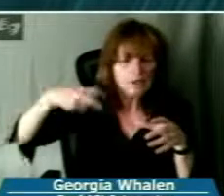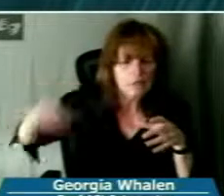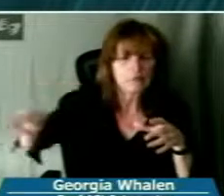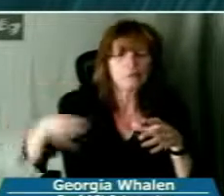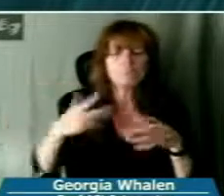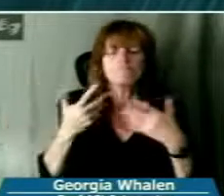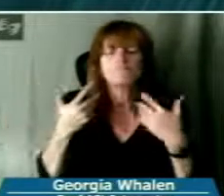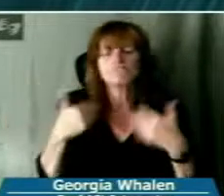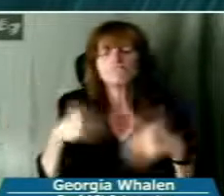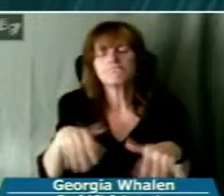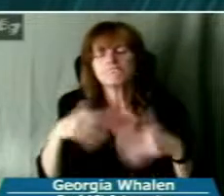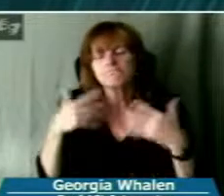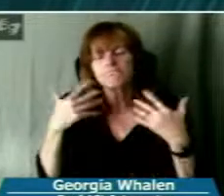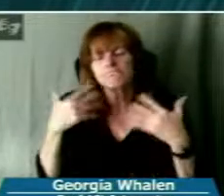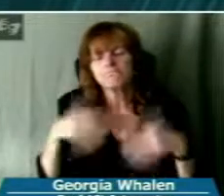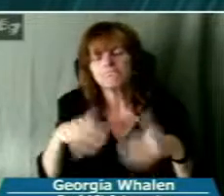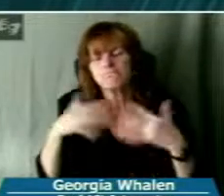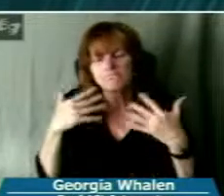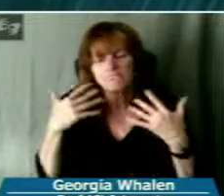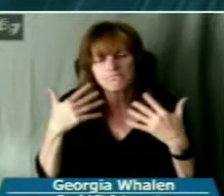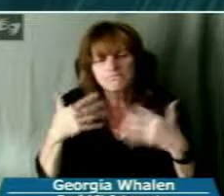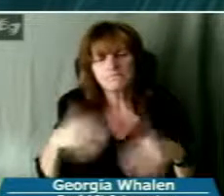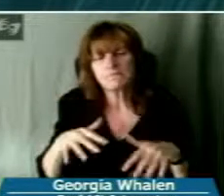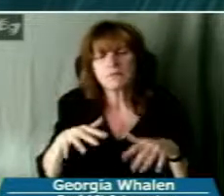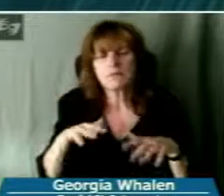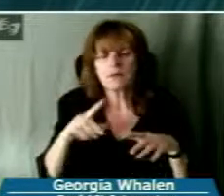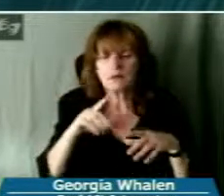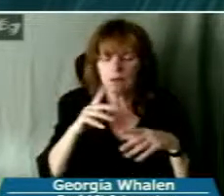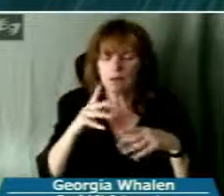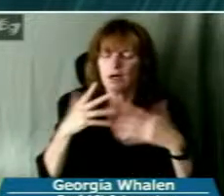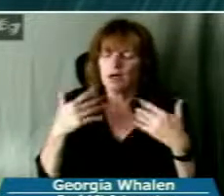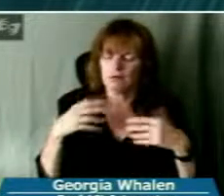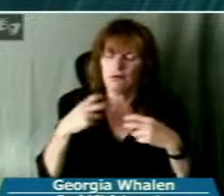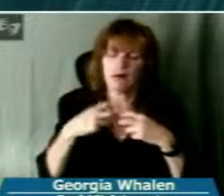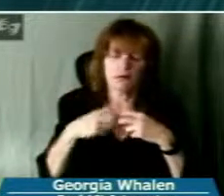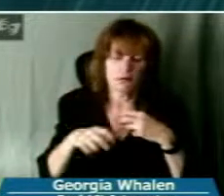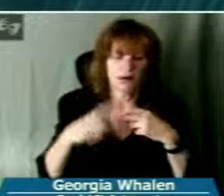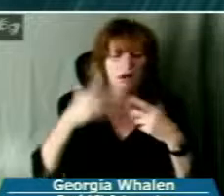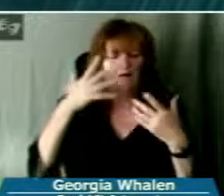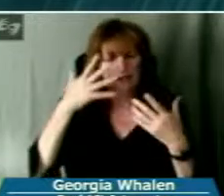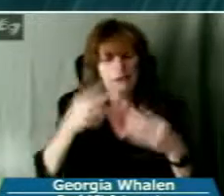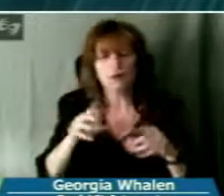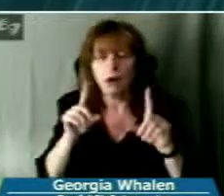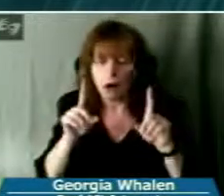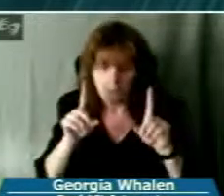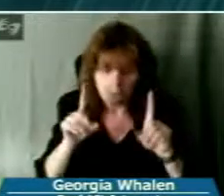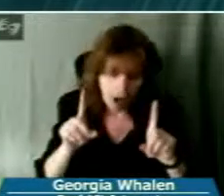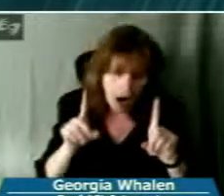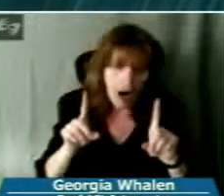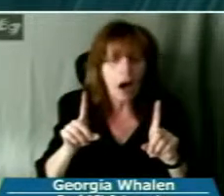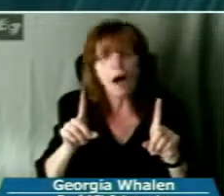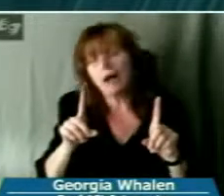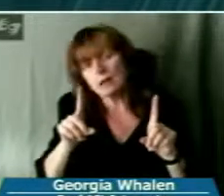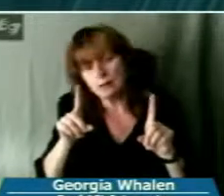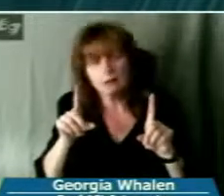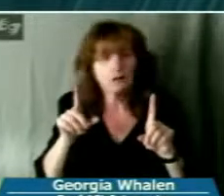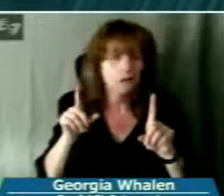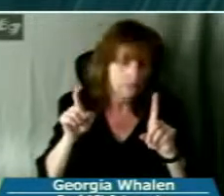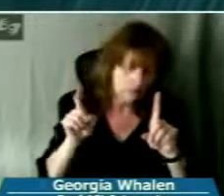critical for the well-being of the residents who were living there, and immediate action had to be